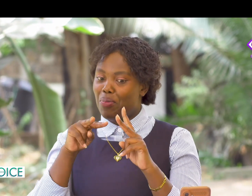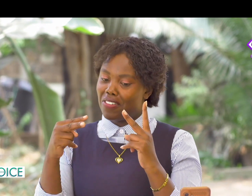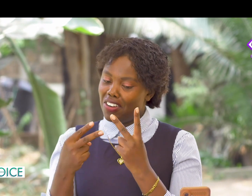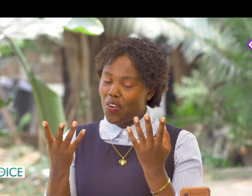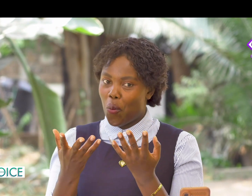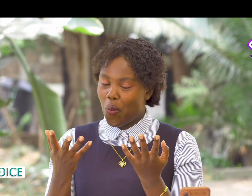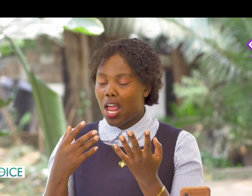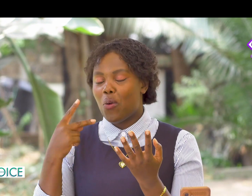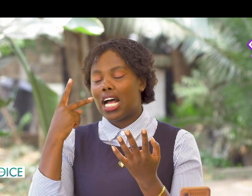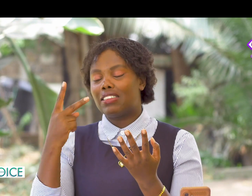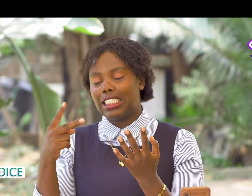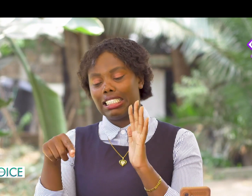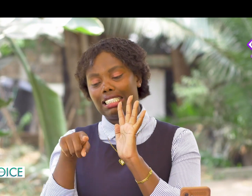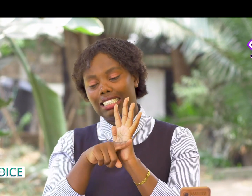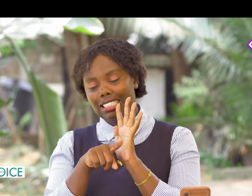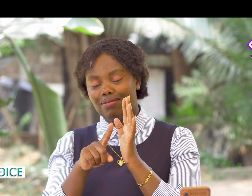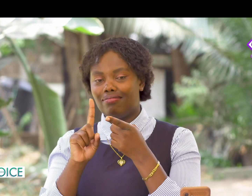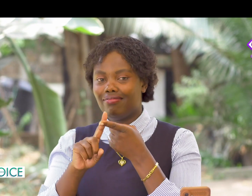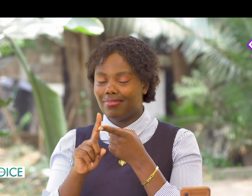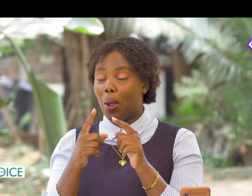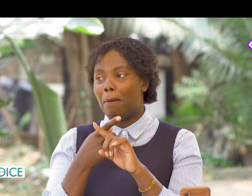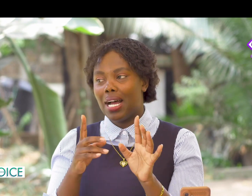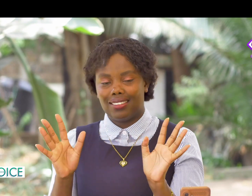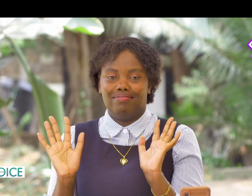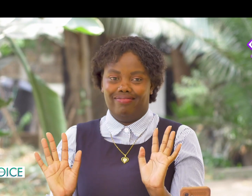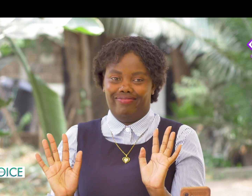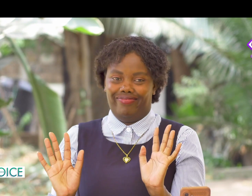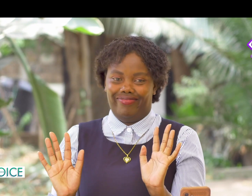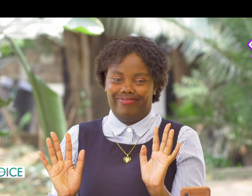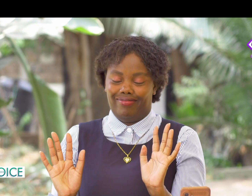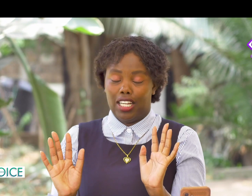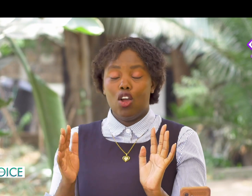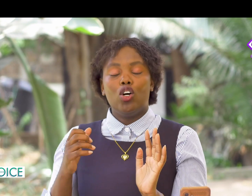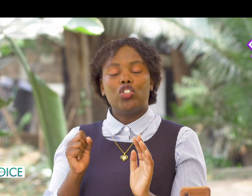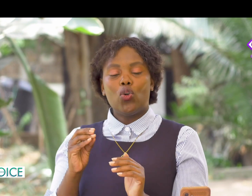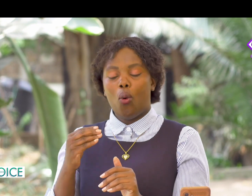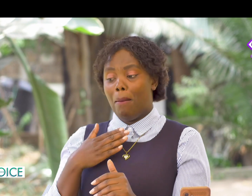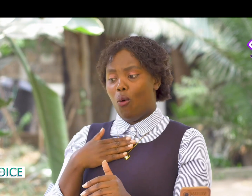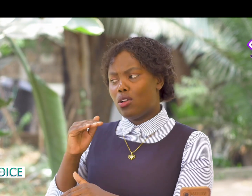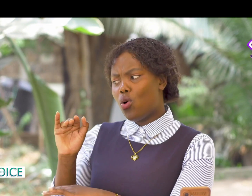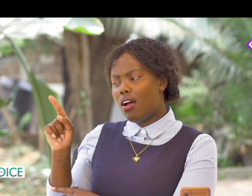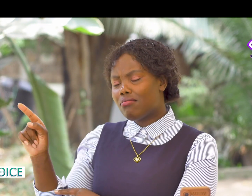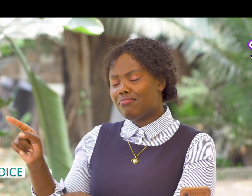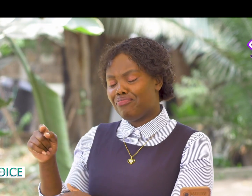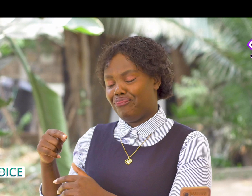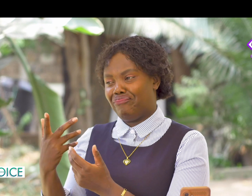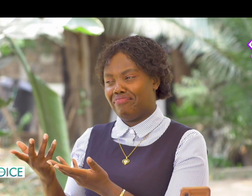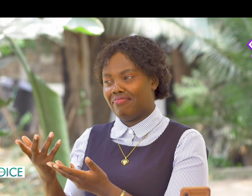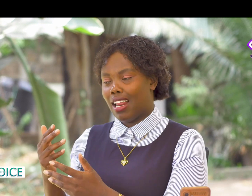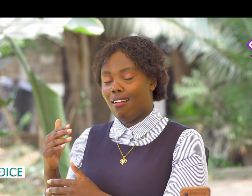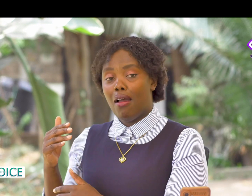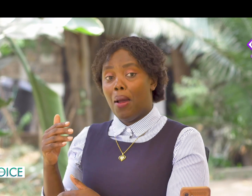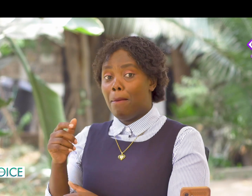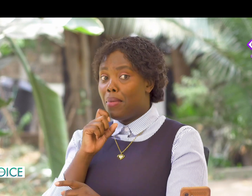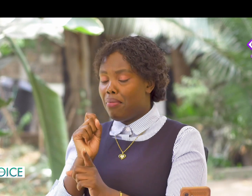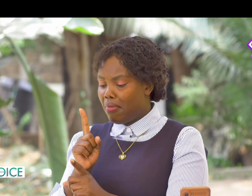mental health, it's nice to see that we have very different perspectives. We have talked about